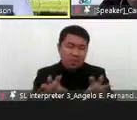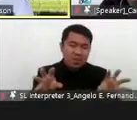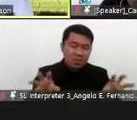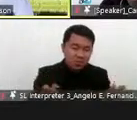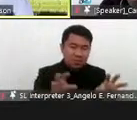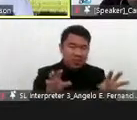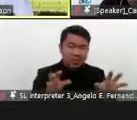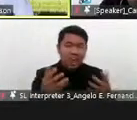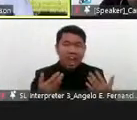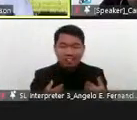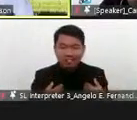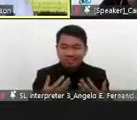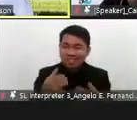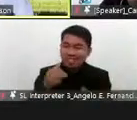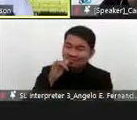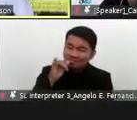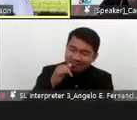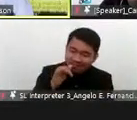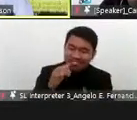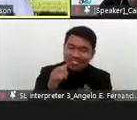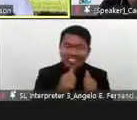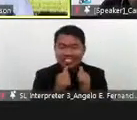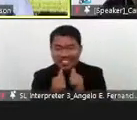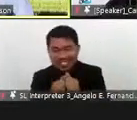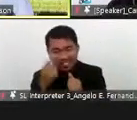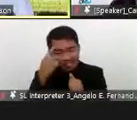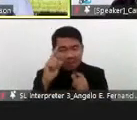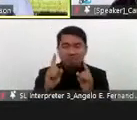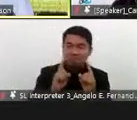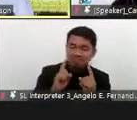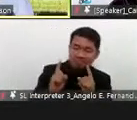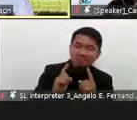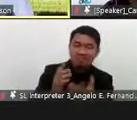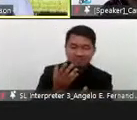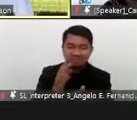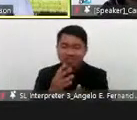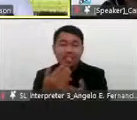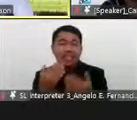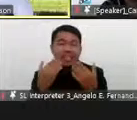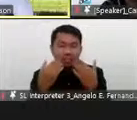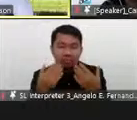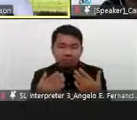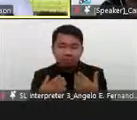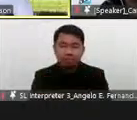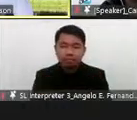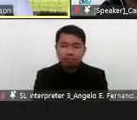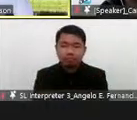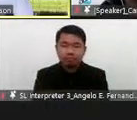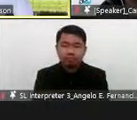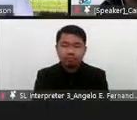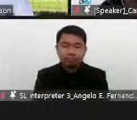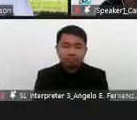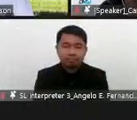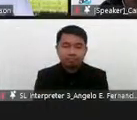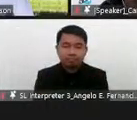cold SMB, and that's what I'm looking forward to. Thanks all.